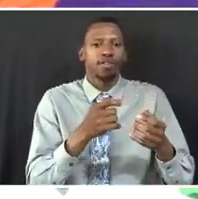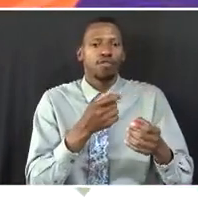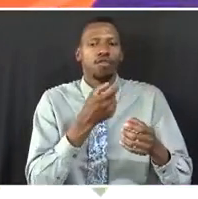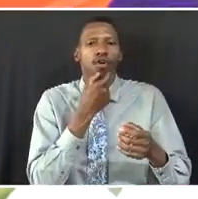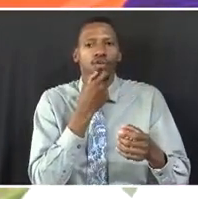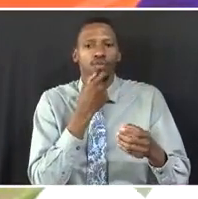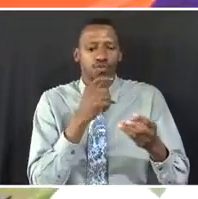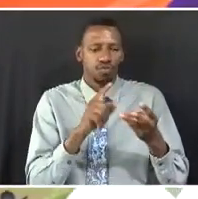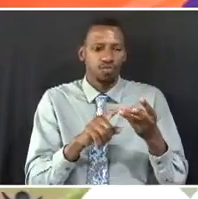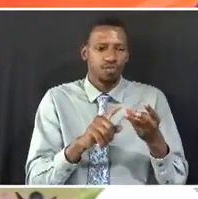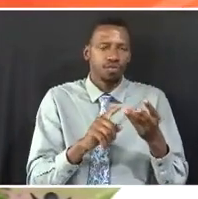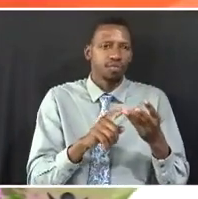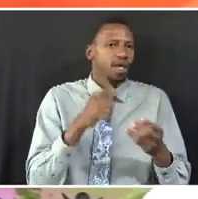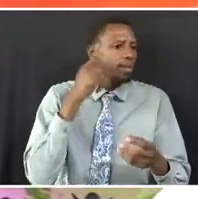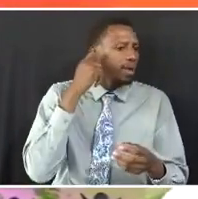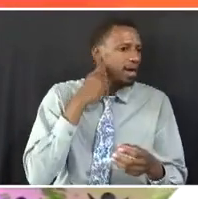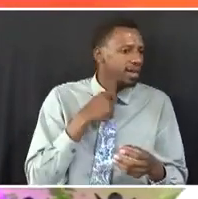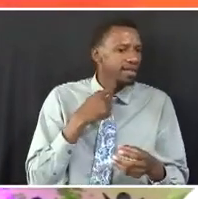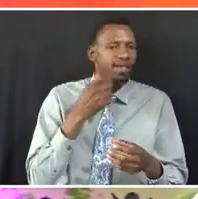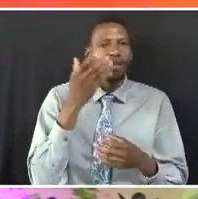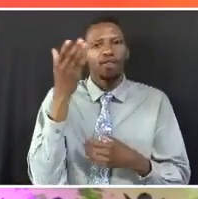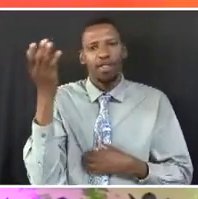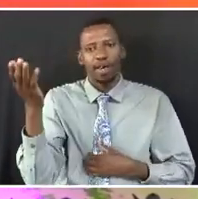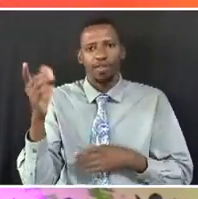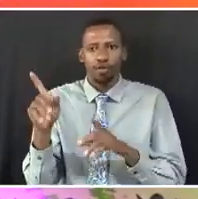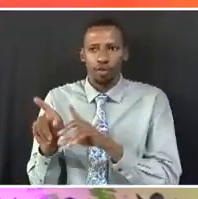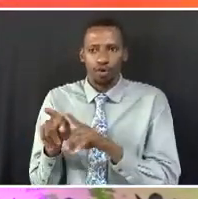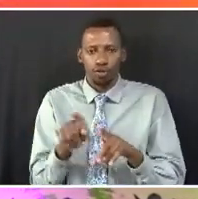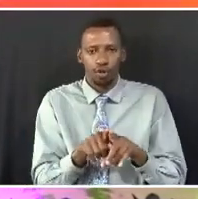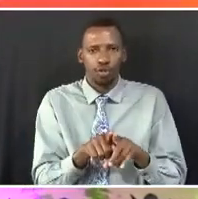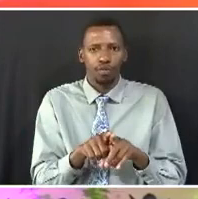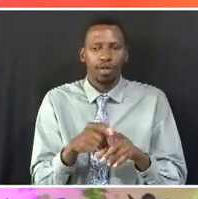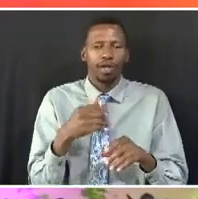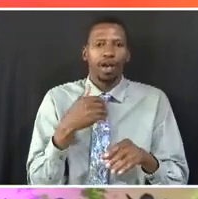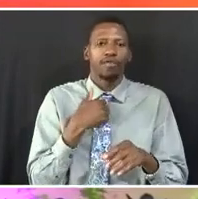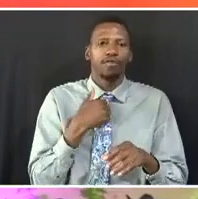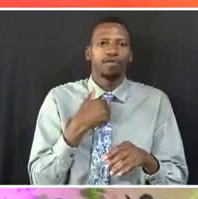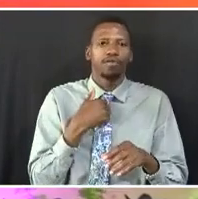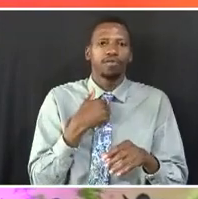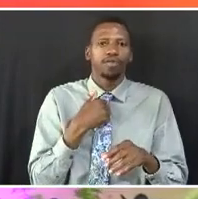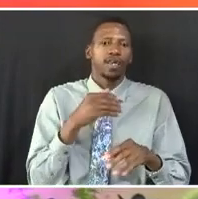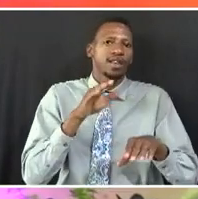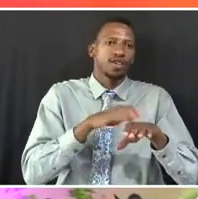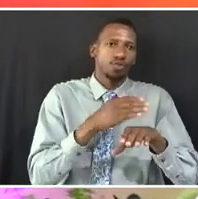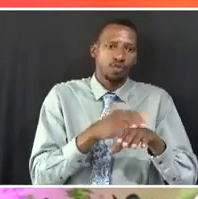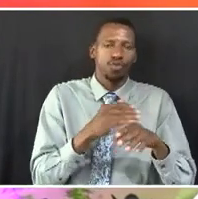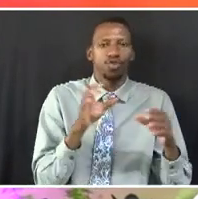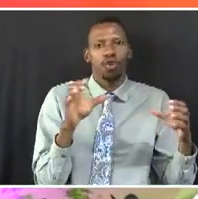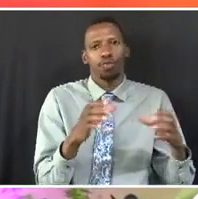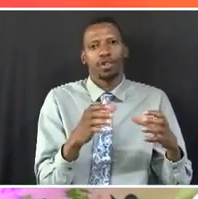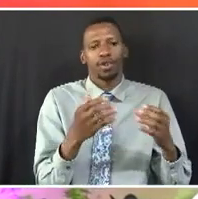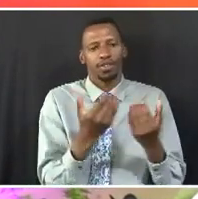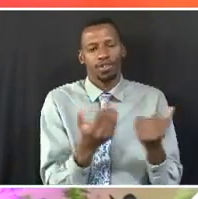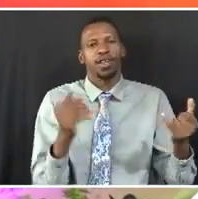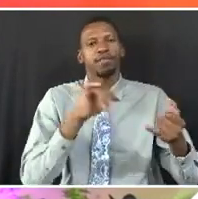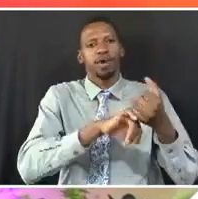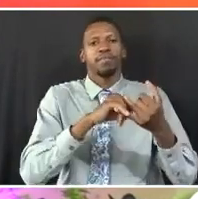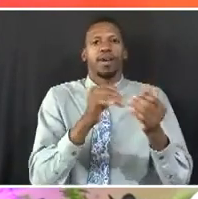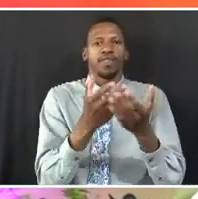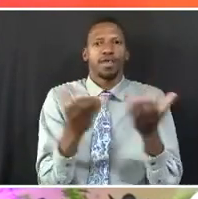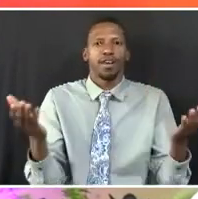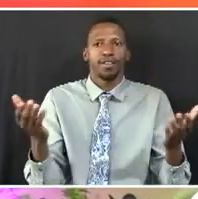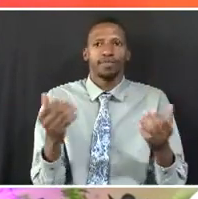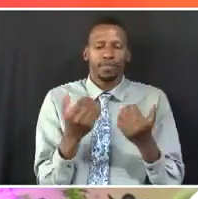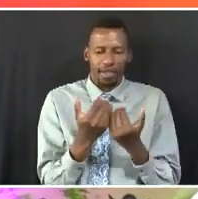have Pamwai from the Kalenjin community. And I also have Athoni from the Kikuyu community. And so